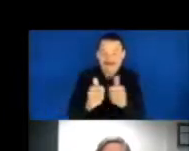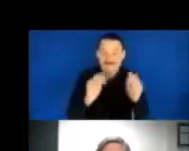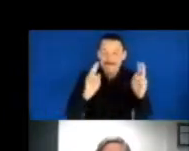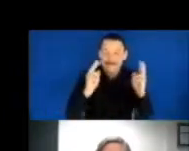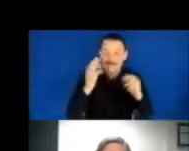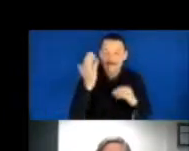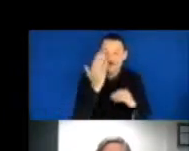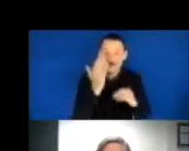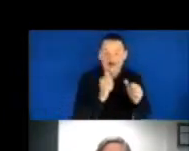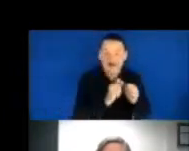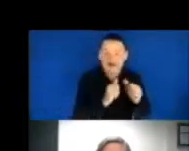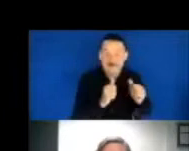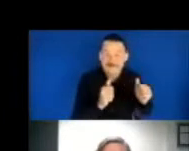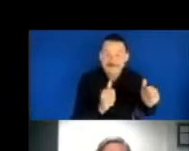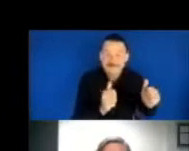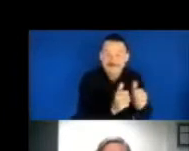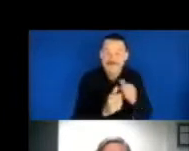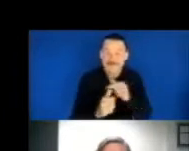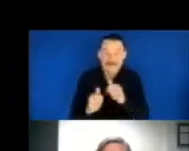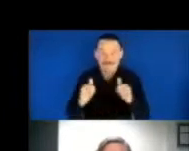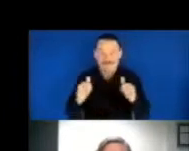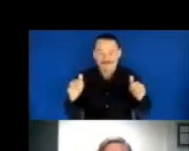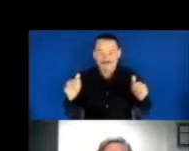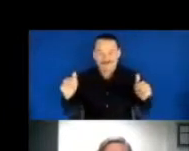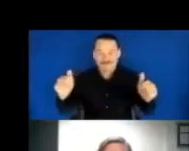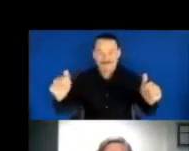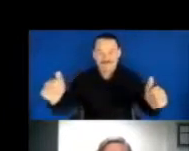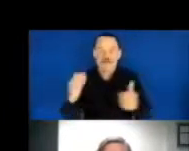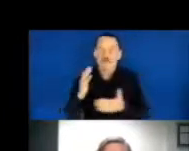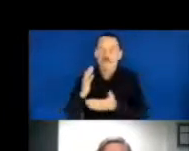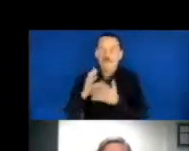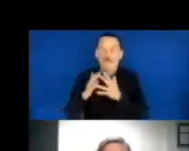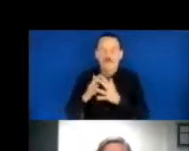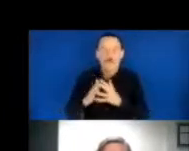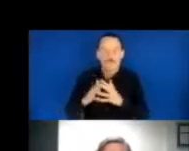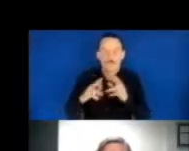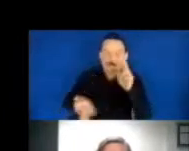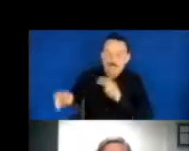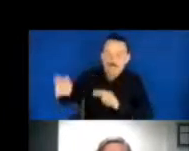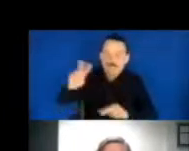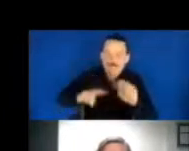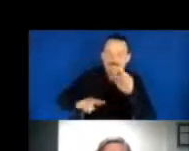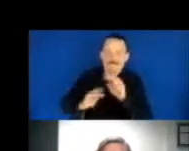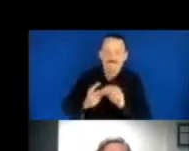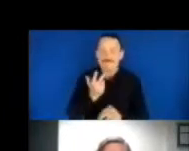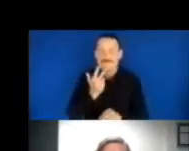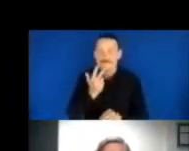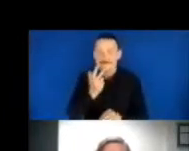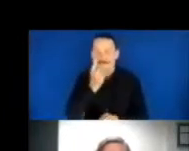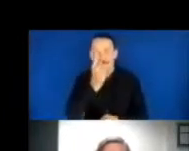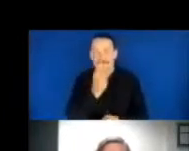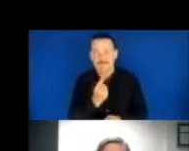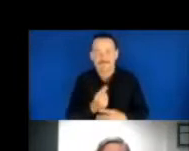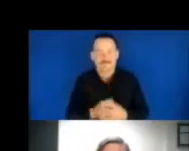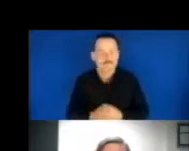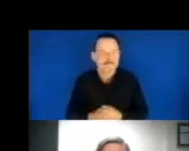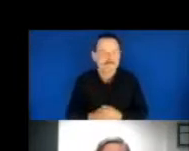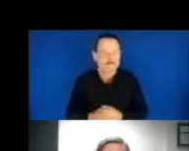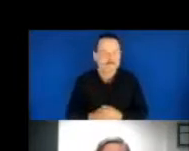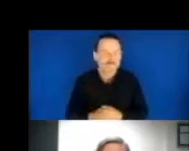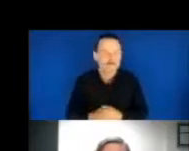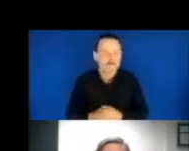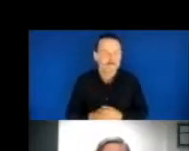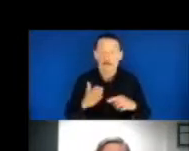and opportunities when they're provided. So before the end of the year, it's a great idea to get a letter from